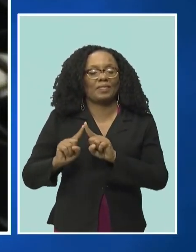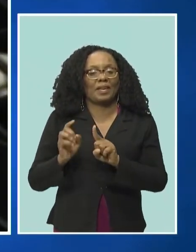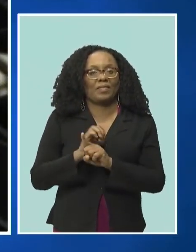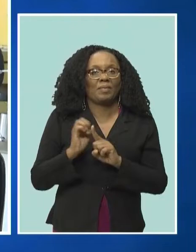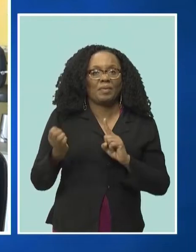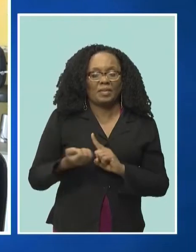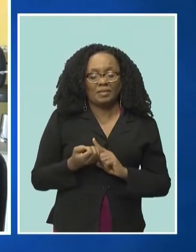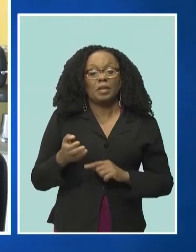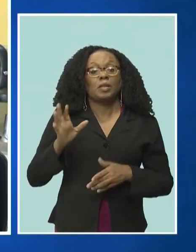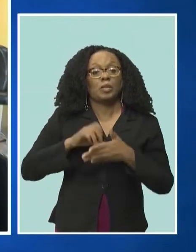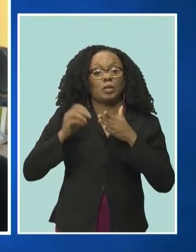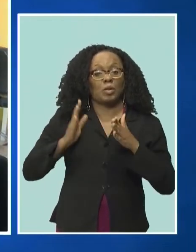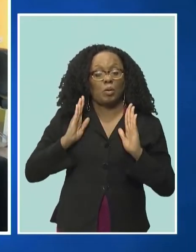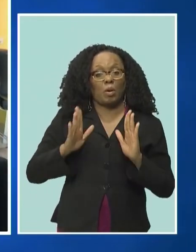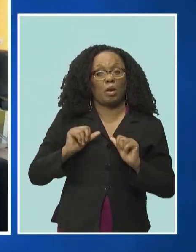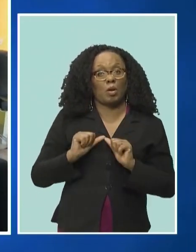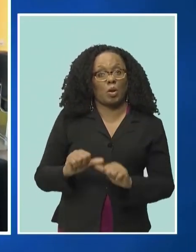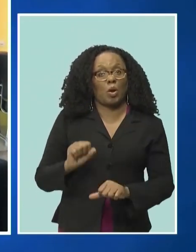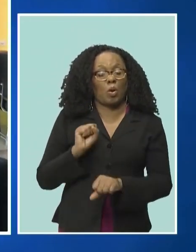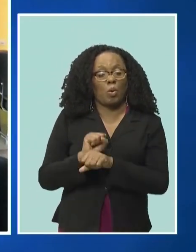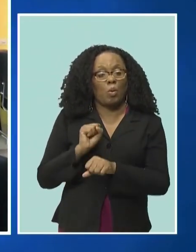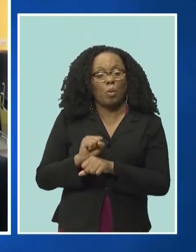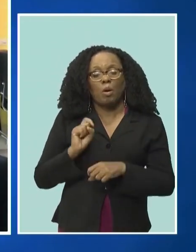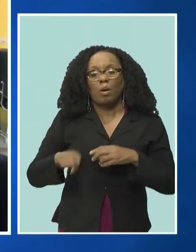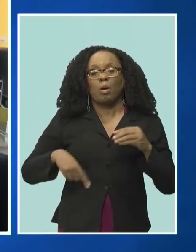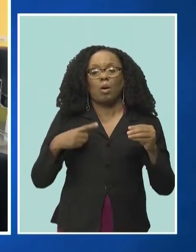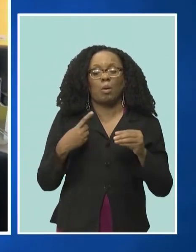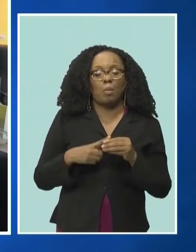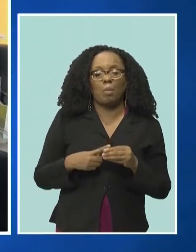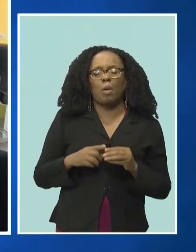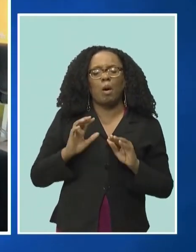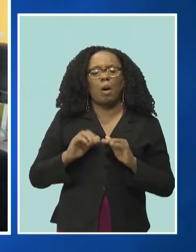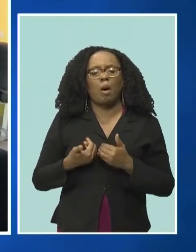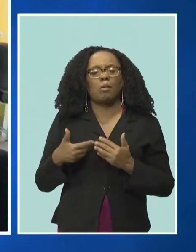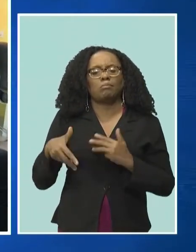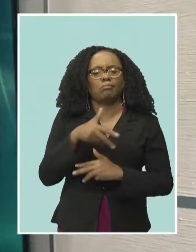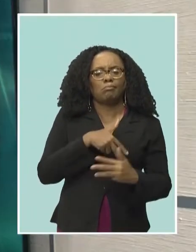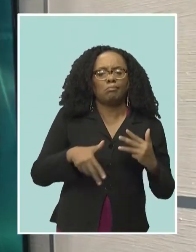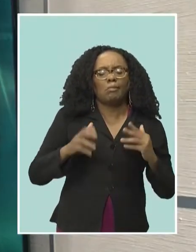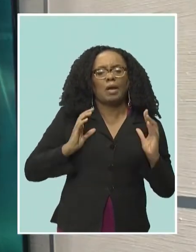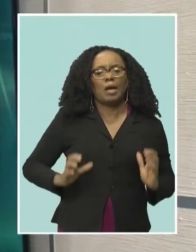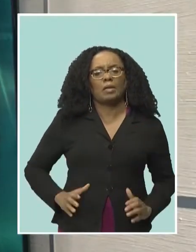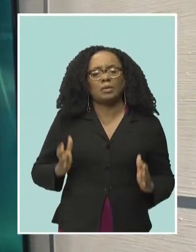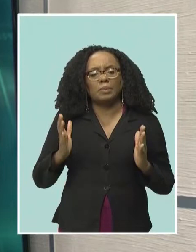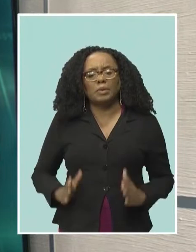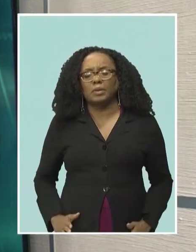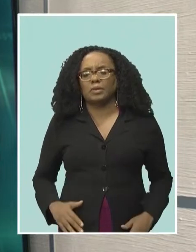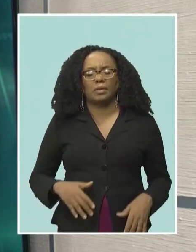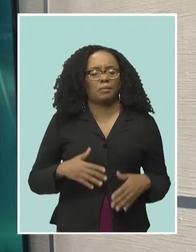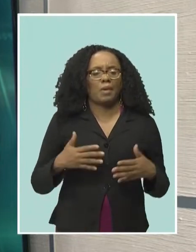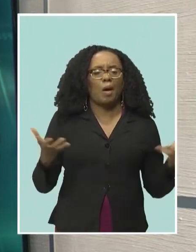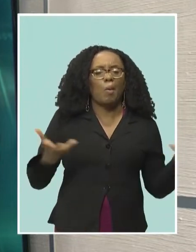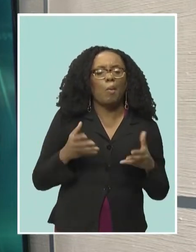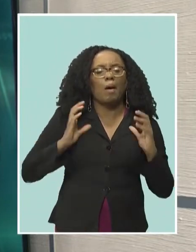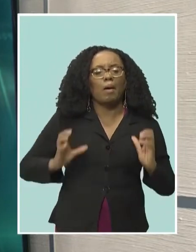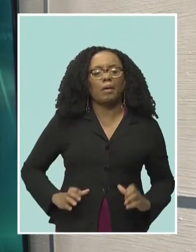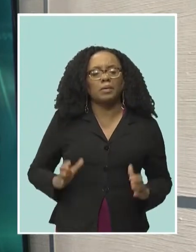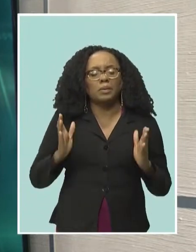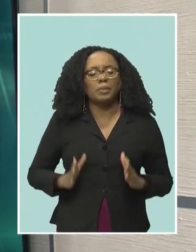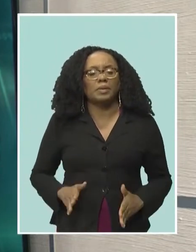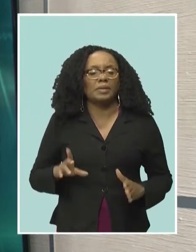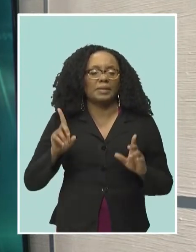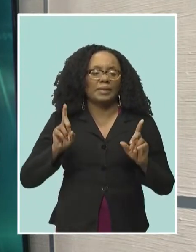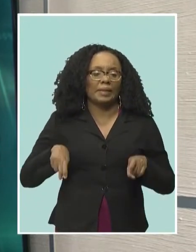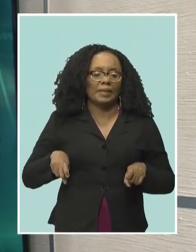them get a full understanding of what is expected from customers. Supply issues are at the forefront